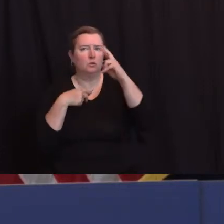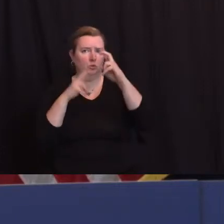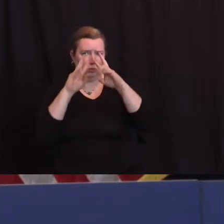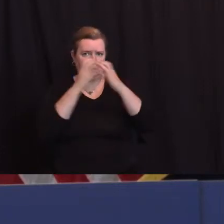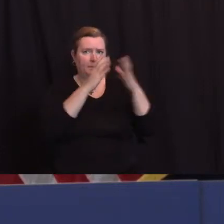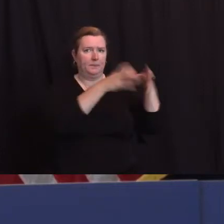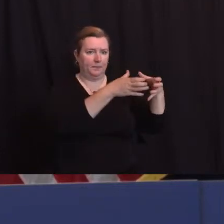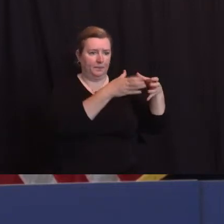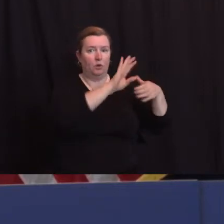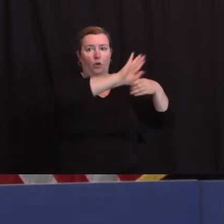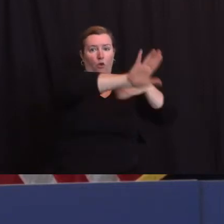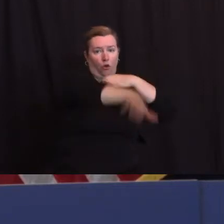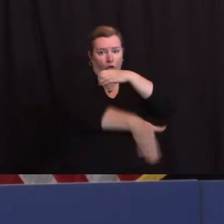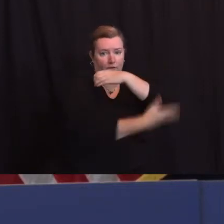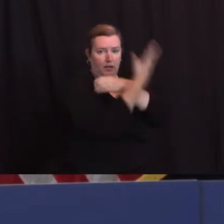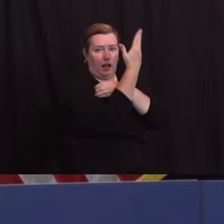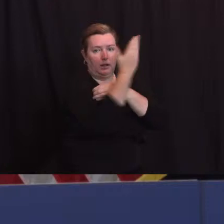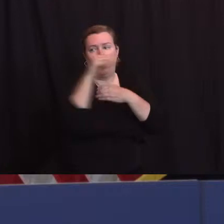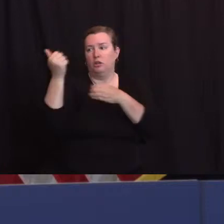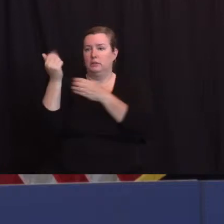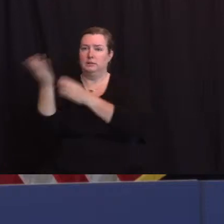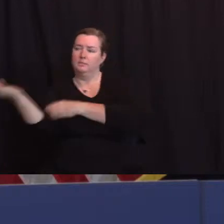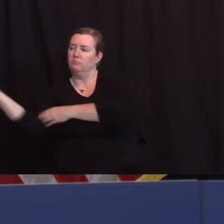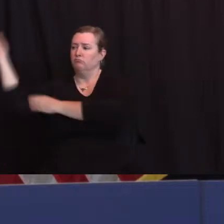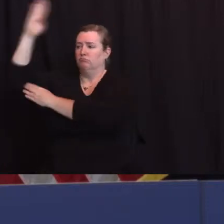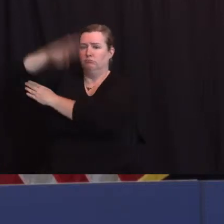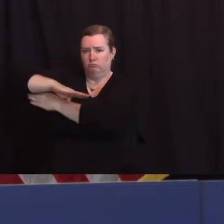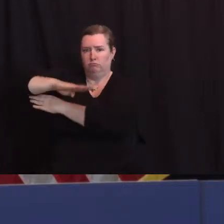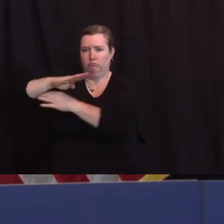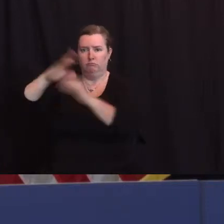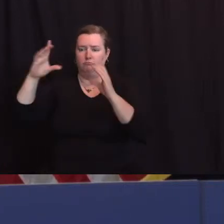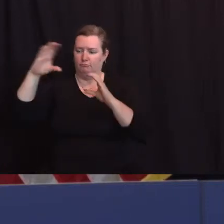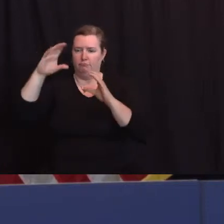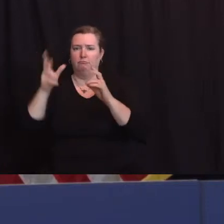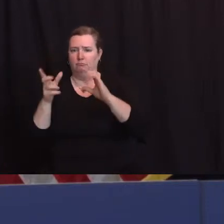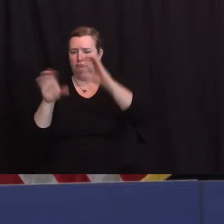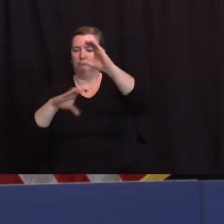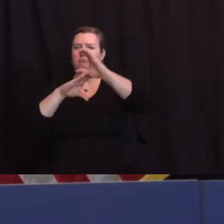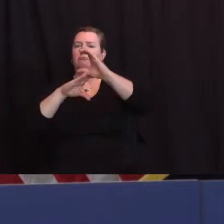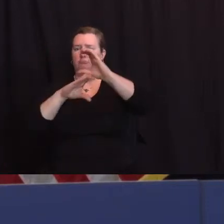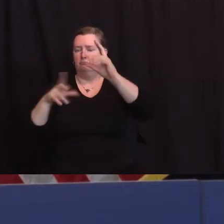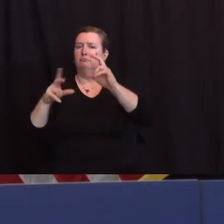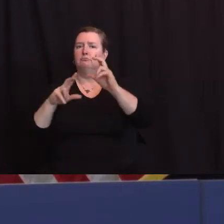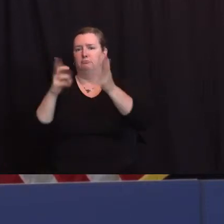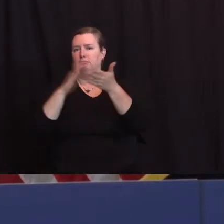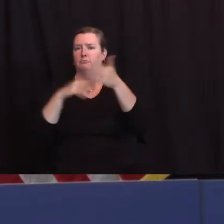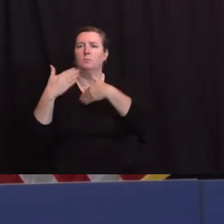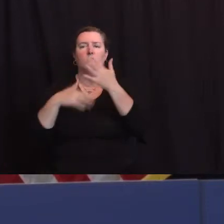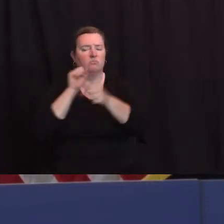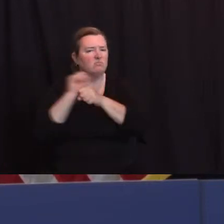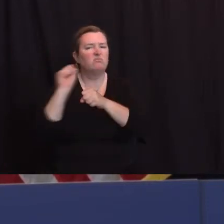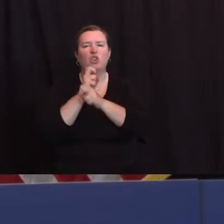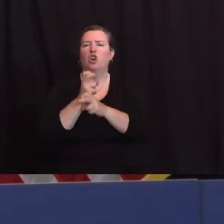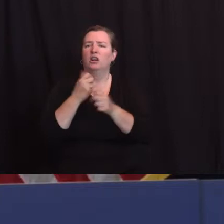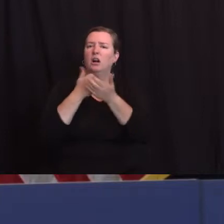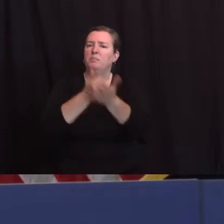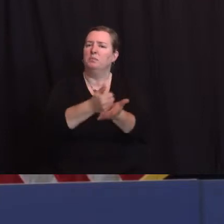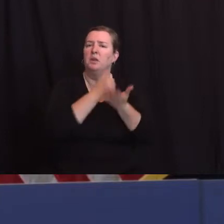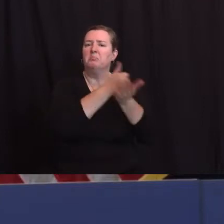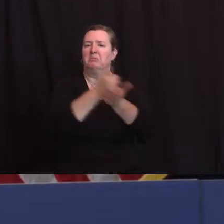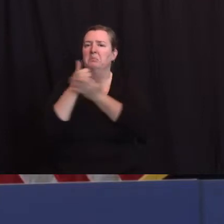The other one goes out from noon to midnight, and they have been actively engaged in that entire recovery mission,